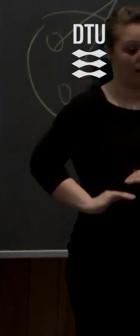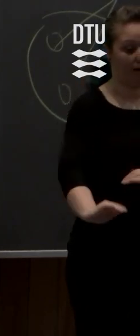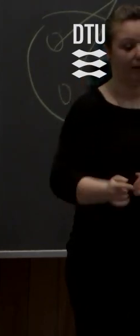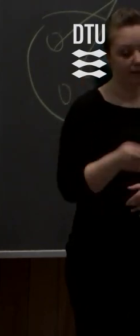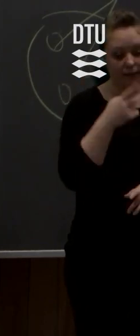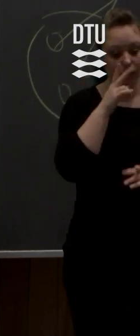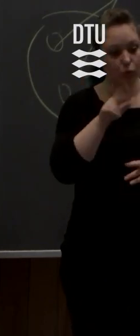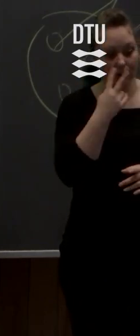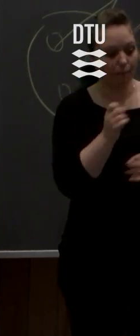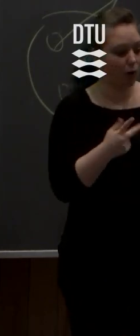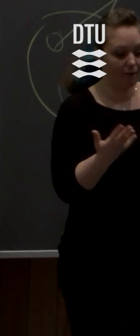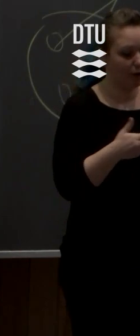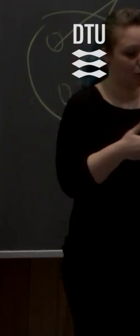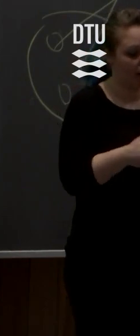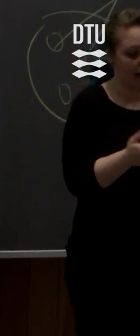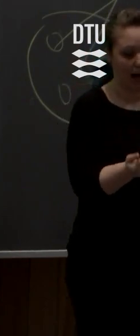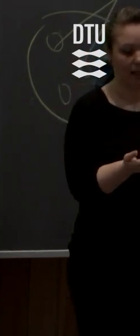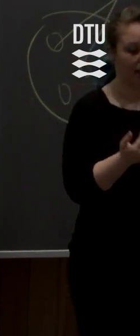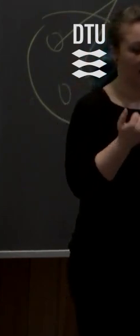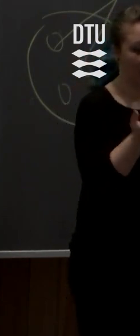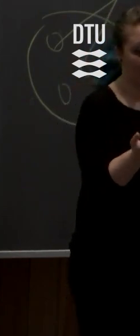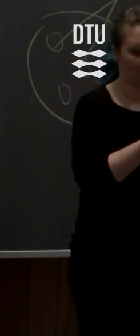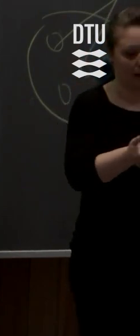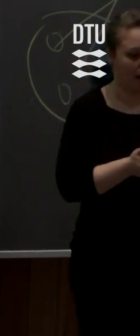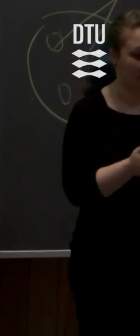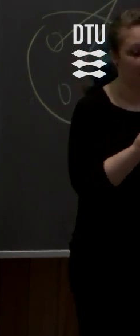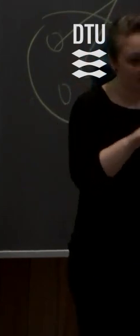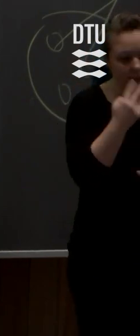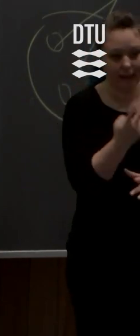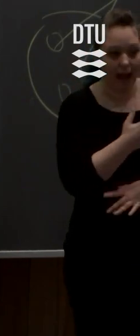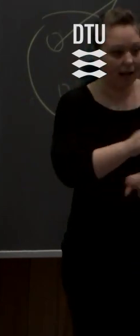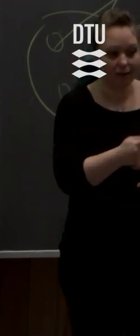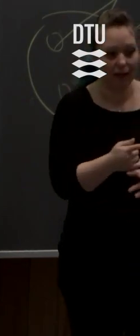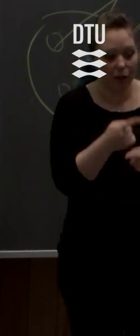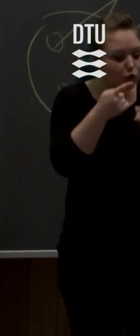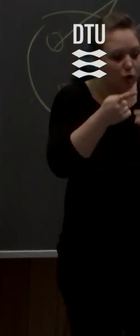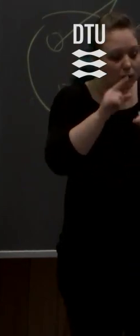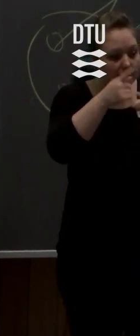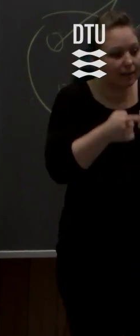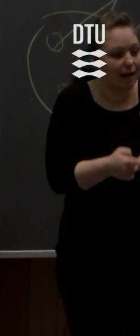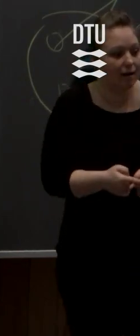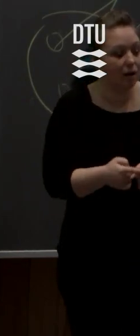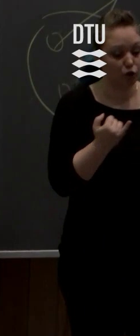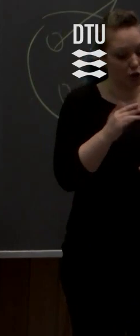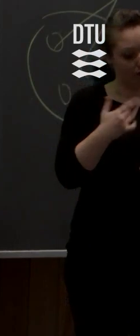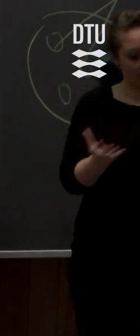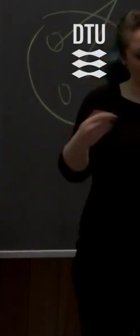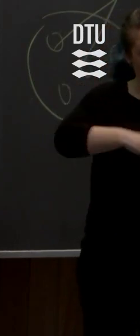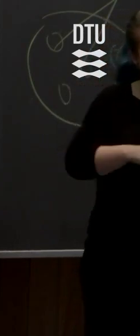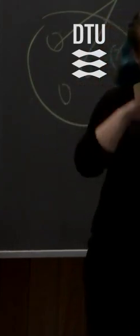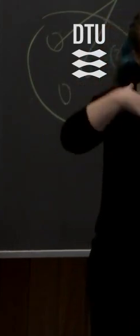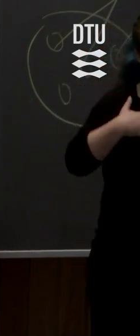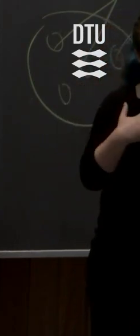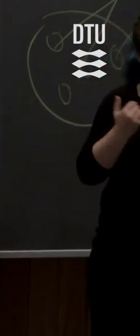the hindrances that there is to deliver a great service quality every day. They will see the waste in the processes. So involving people, and we actually put together in some of the